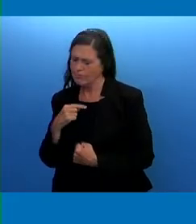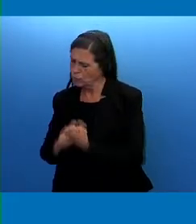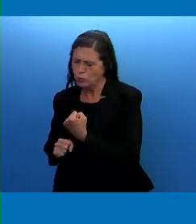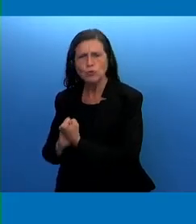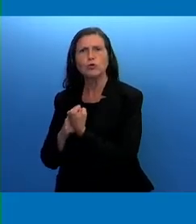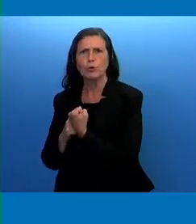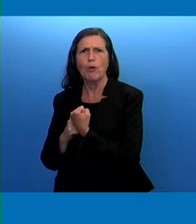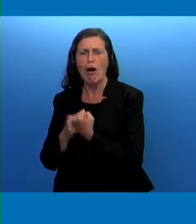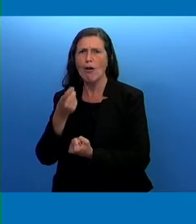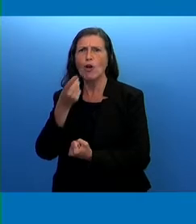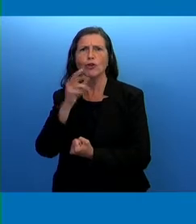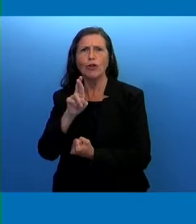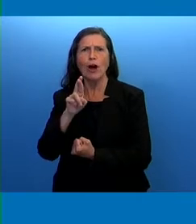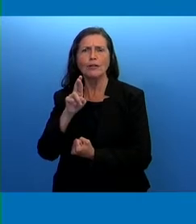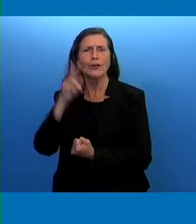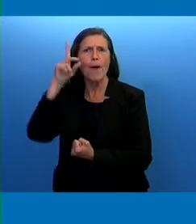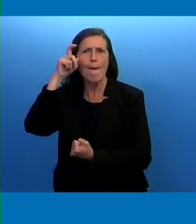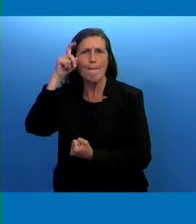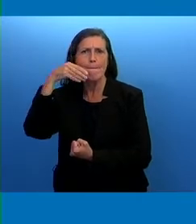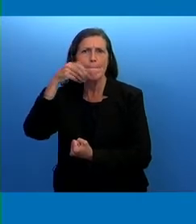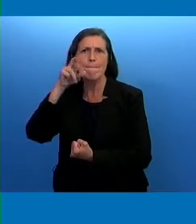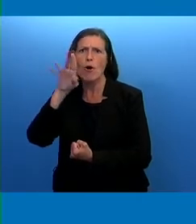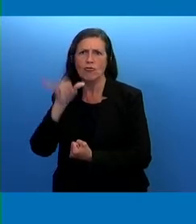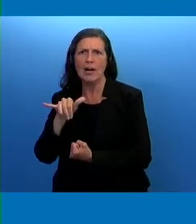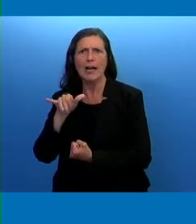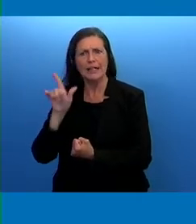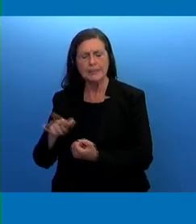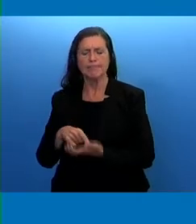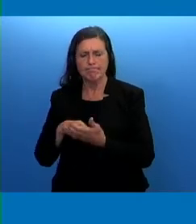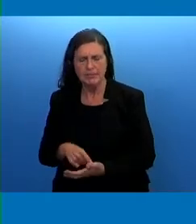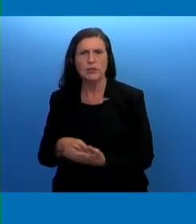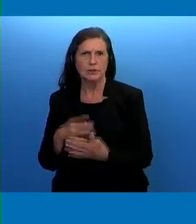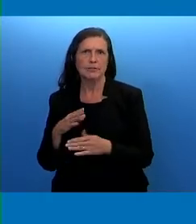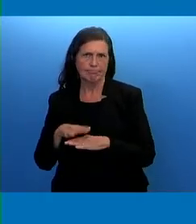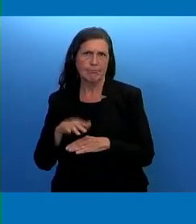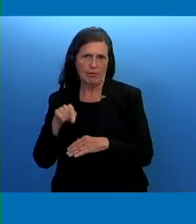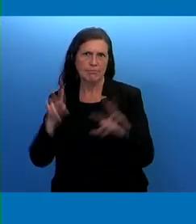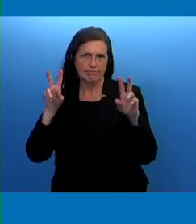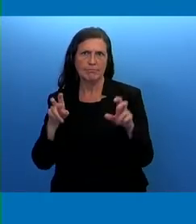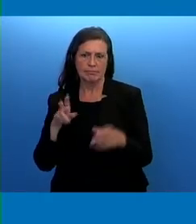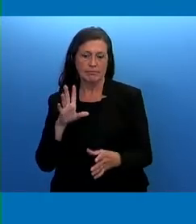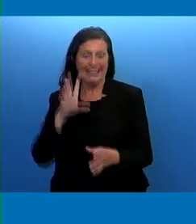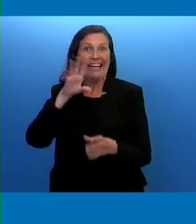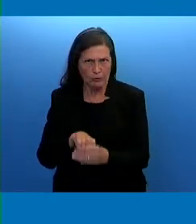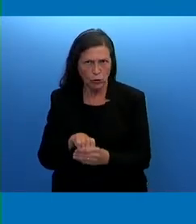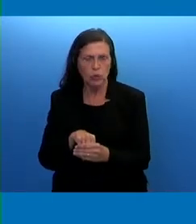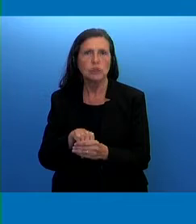Dr. Murray's emphasis on inclusion and, of course, of other contributors as well.